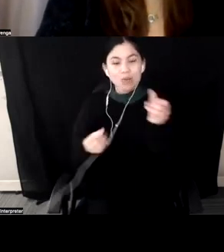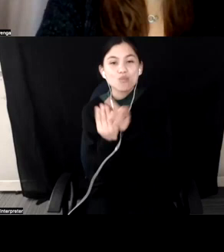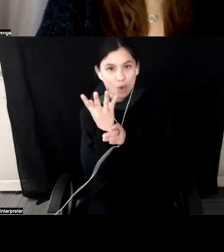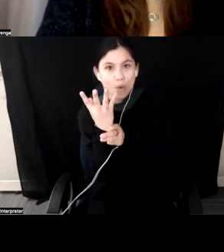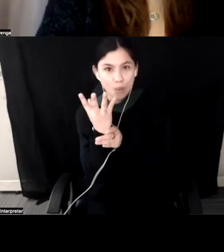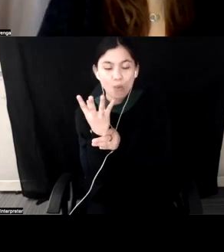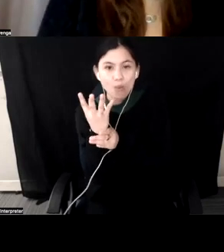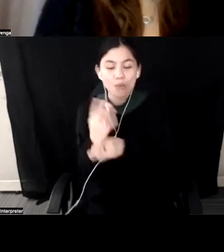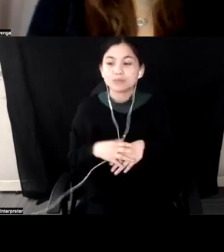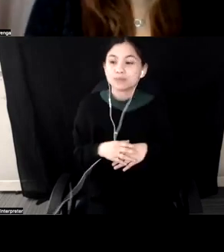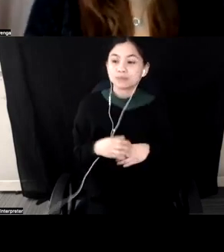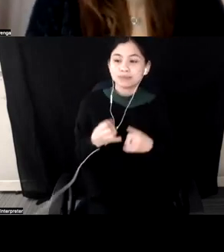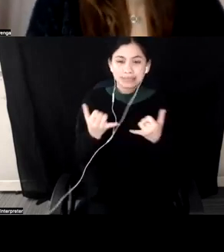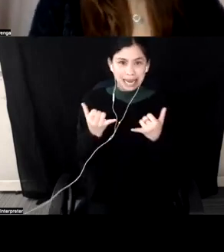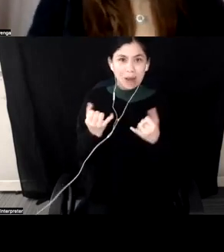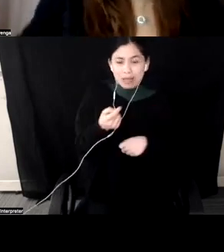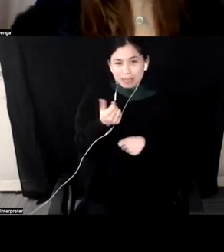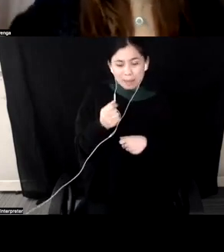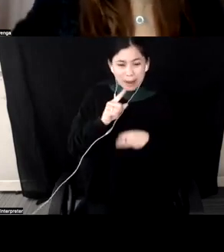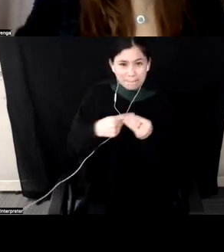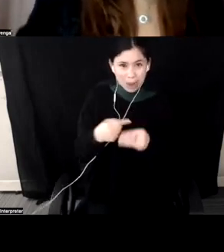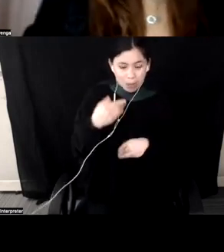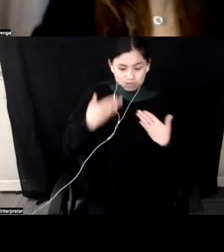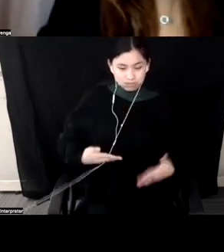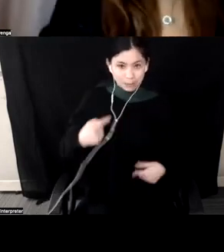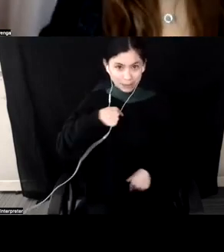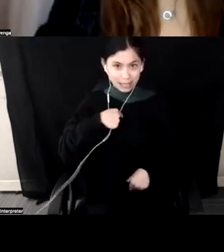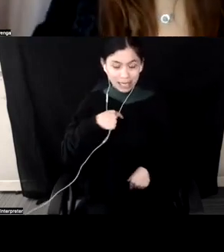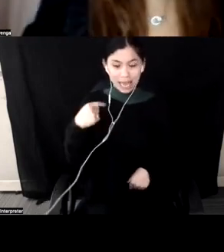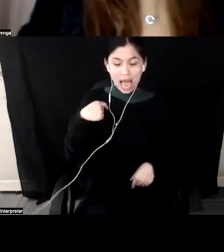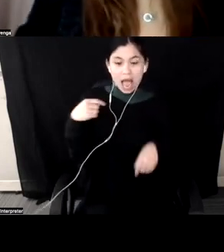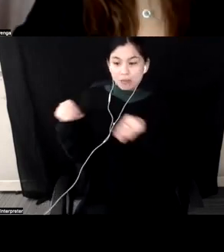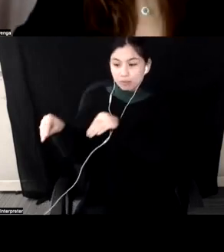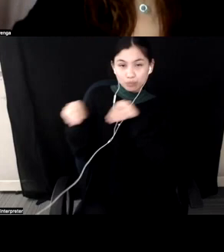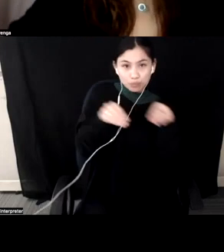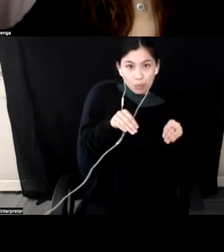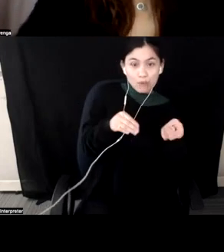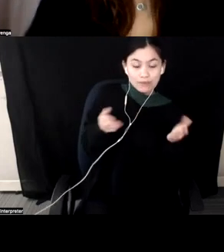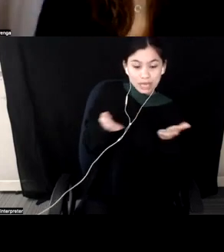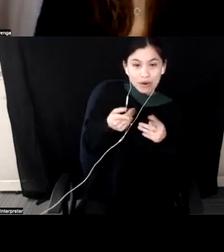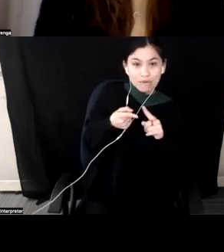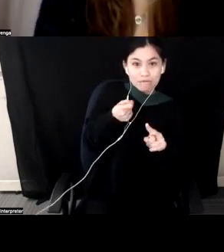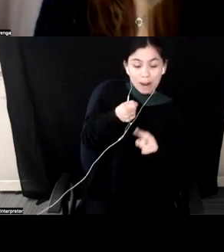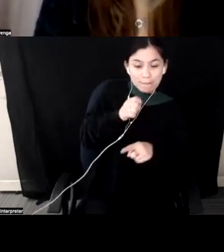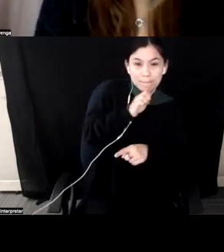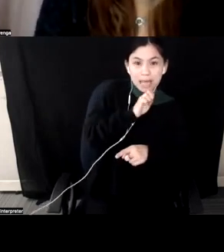So, a little bit about me. I came to this country from El Salvador when I was about 6 years